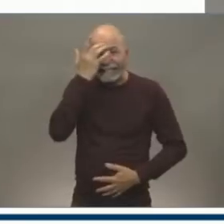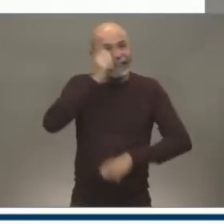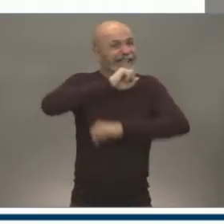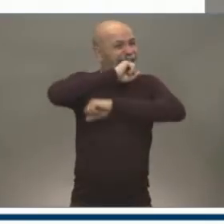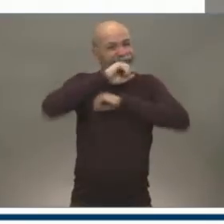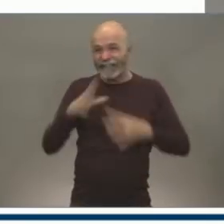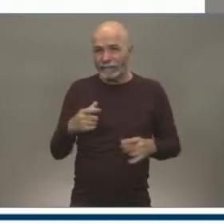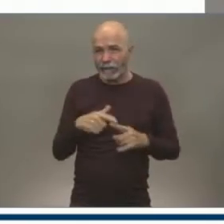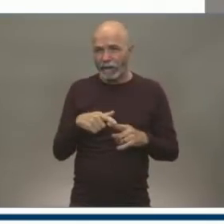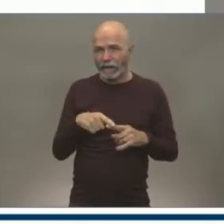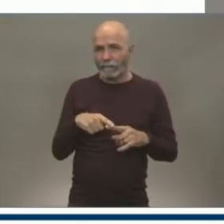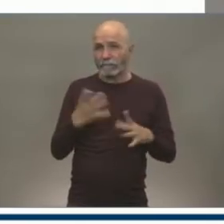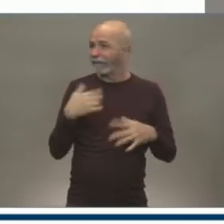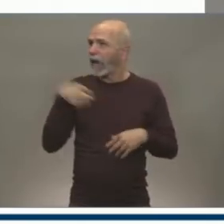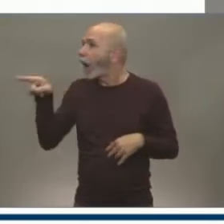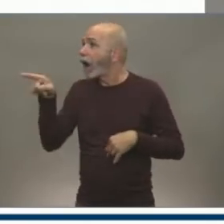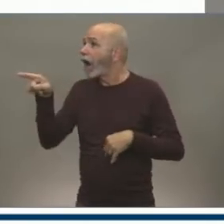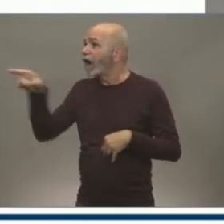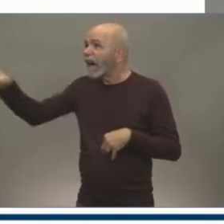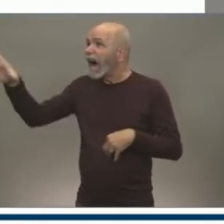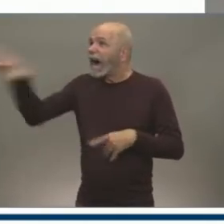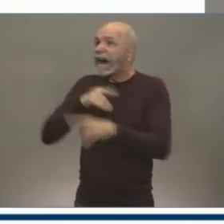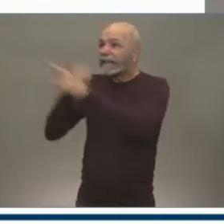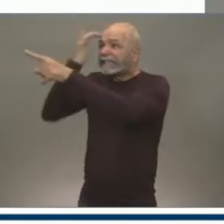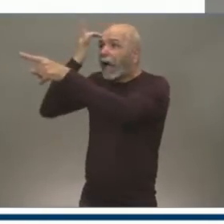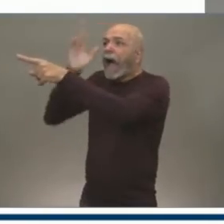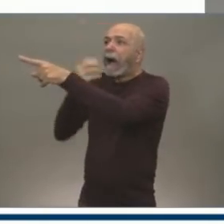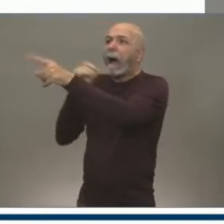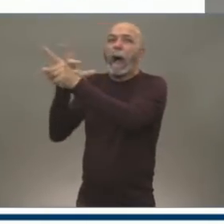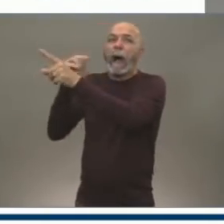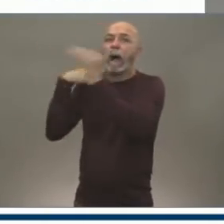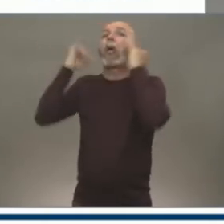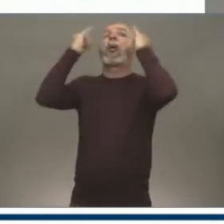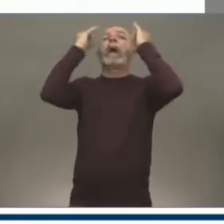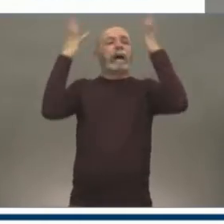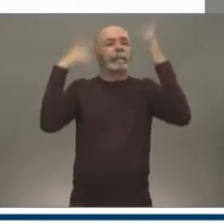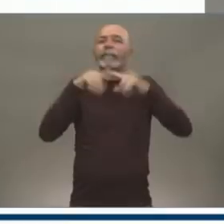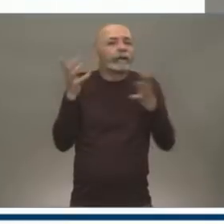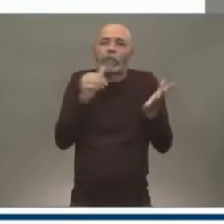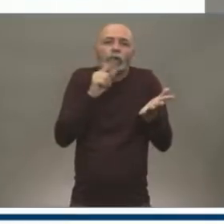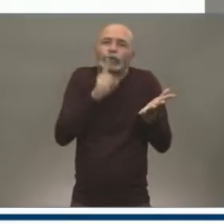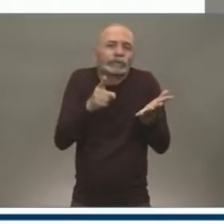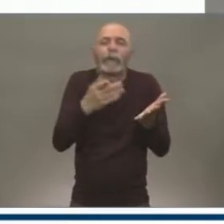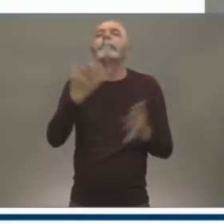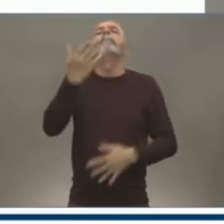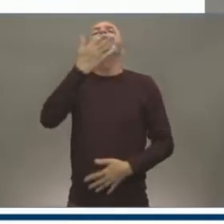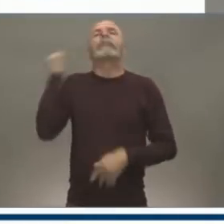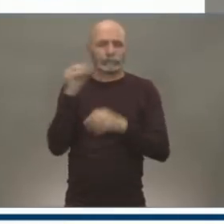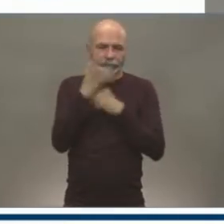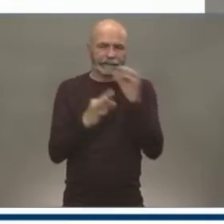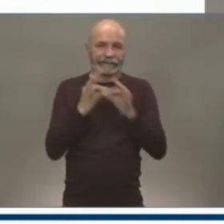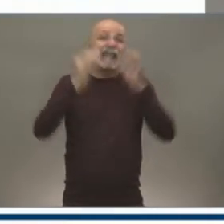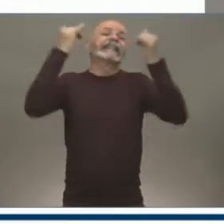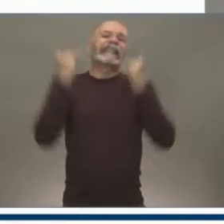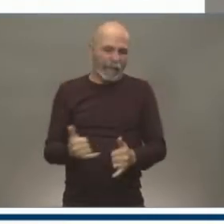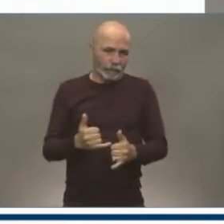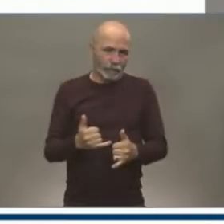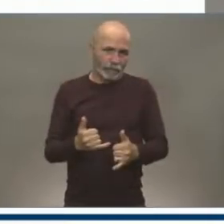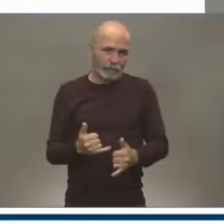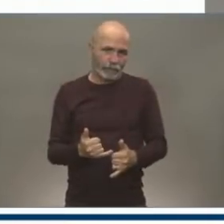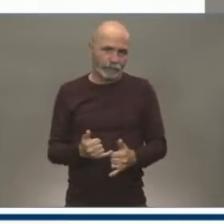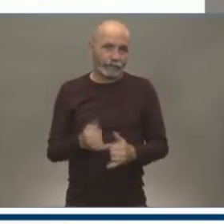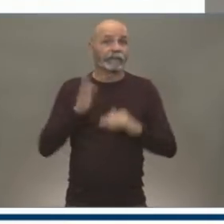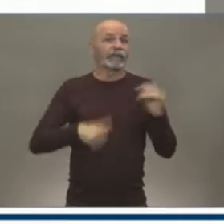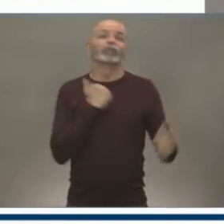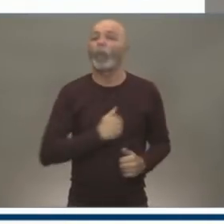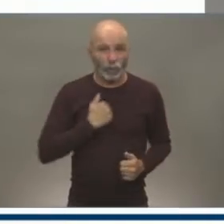is to test them, and test a lot of people. So earlier this week, we asked anyone who works in or went